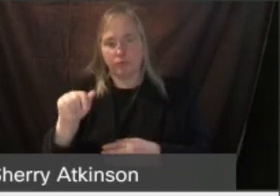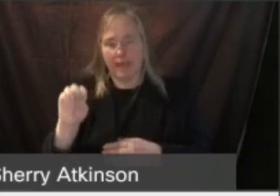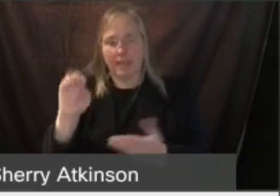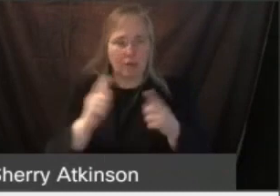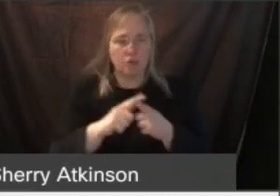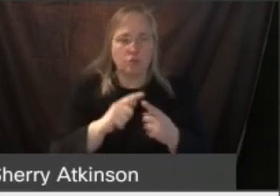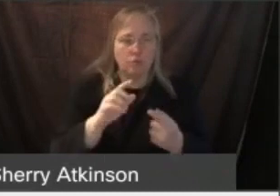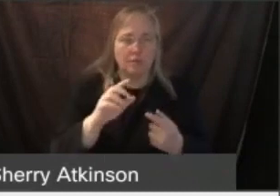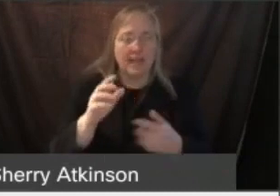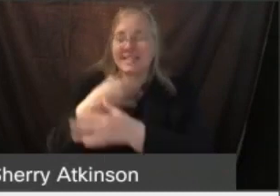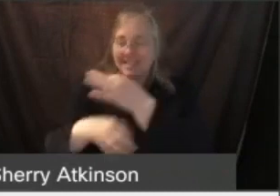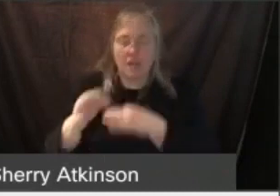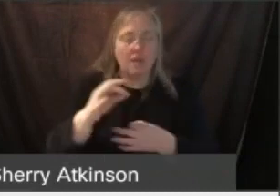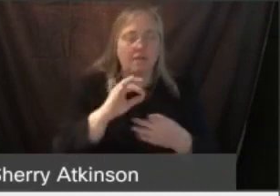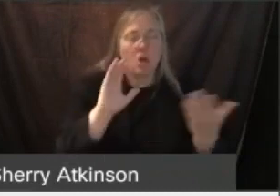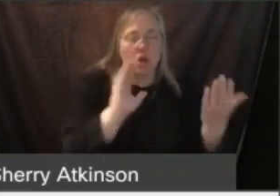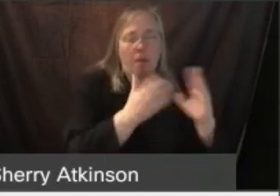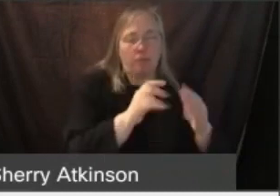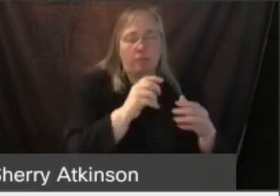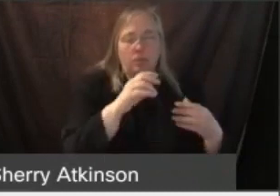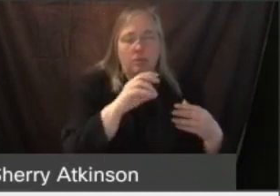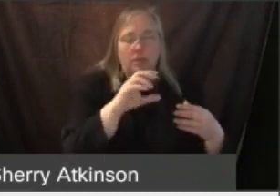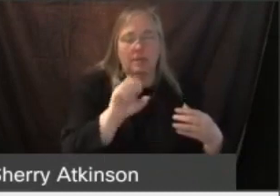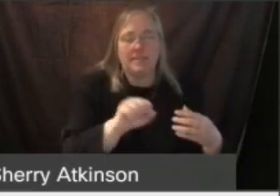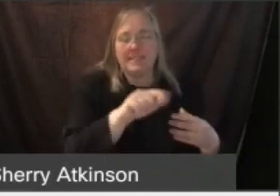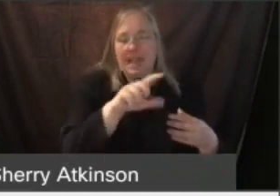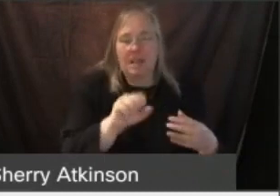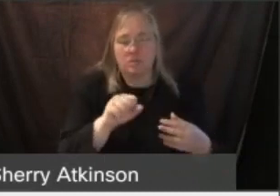that. The idea of looking at